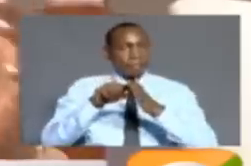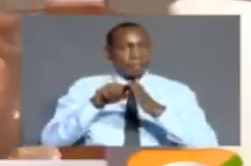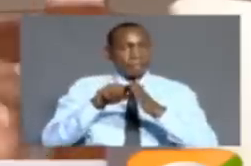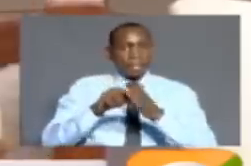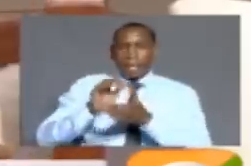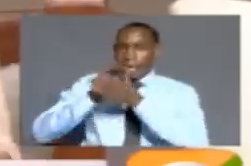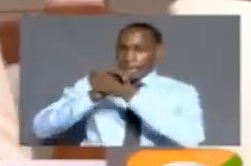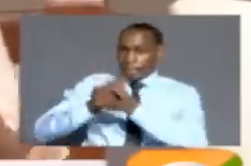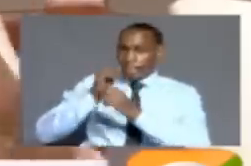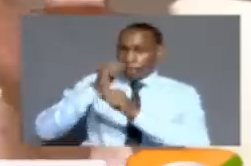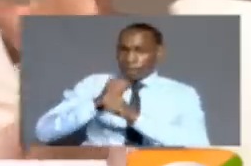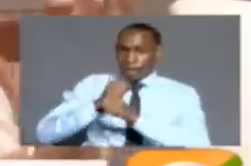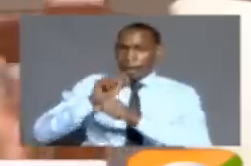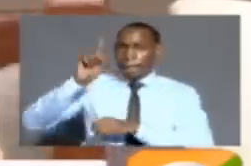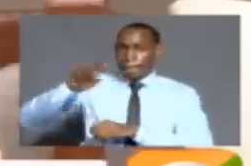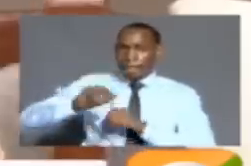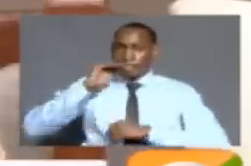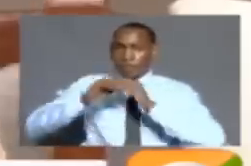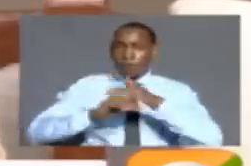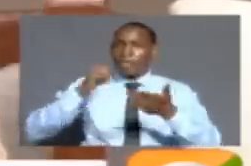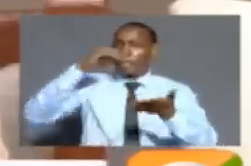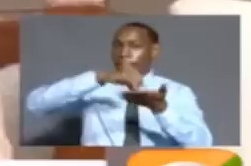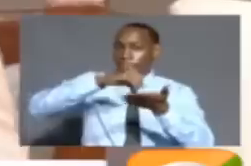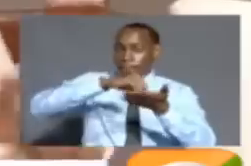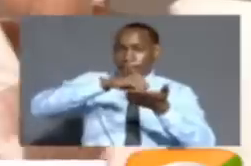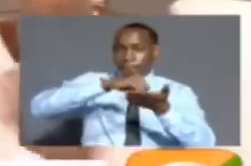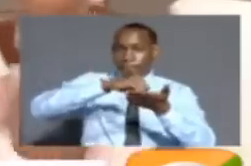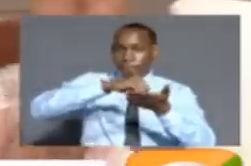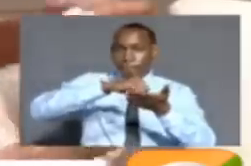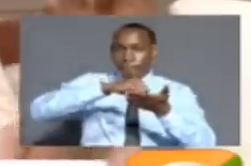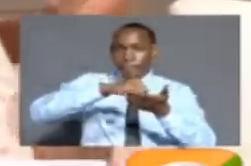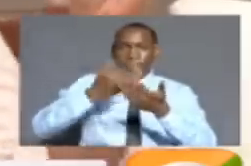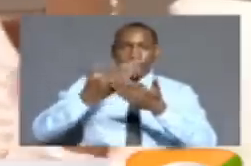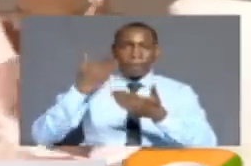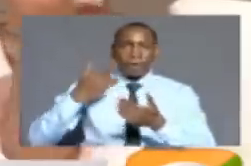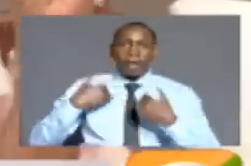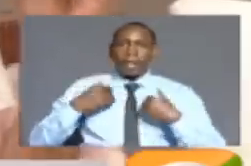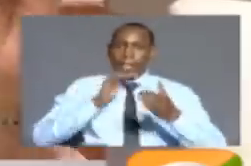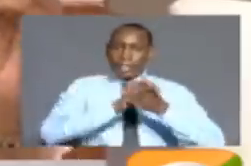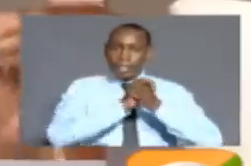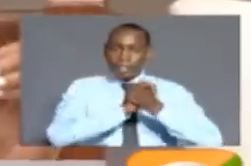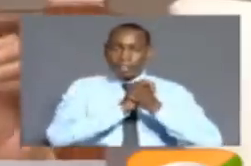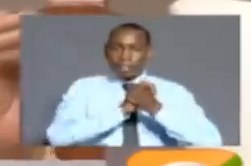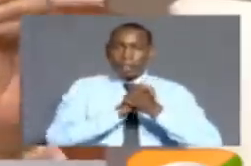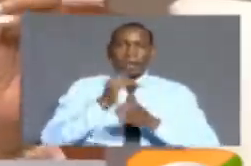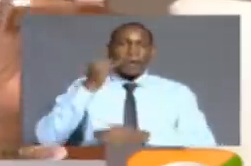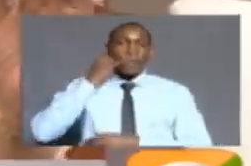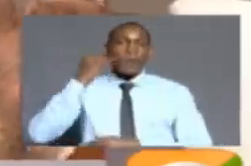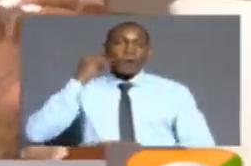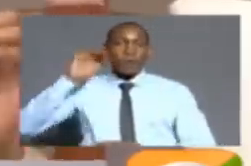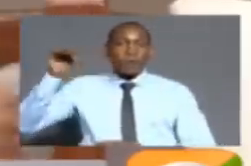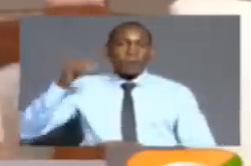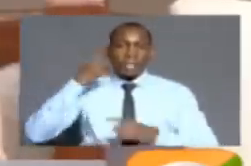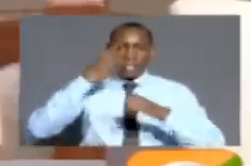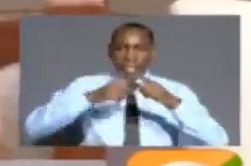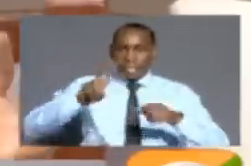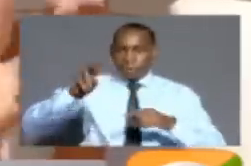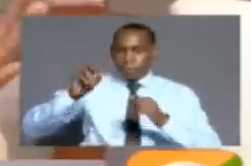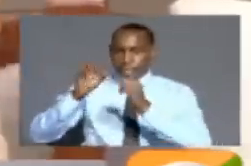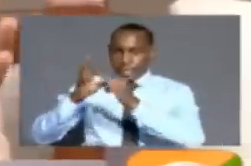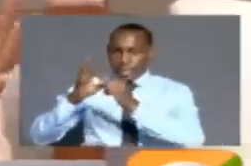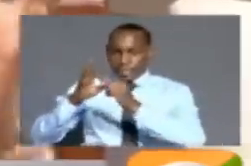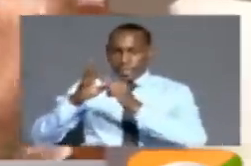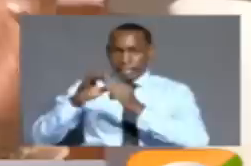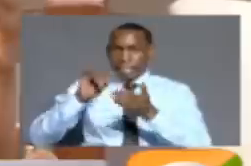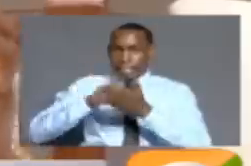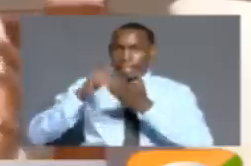the handshake to work, it must be all inclusive. We had a handshake back, it was done in Nakuru County back in 2013, and